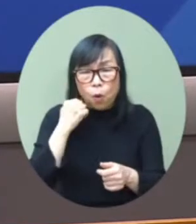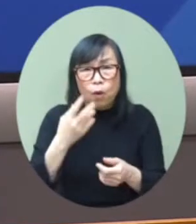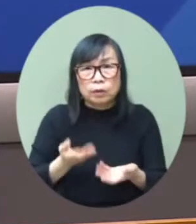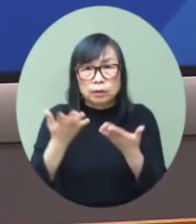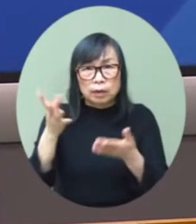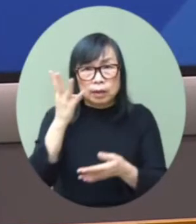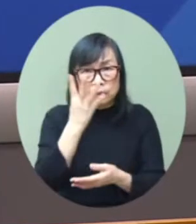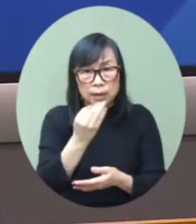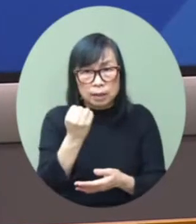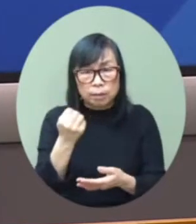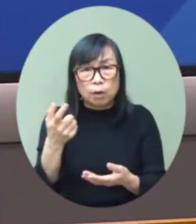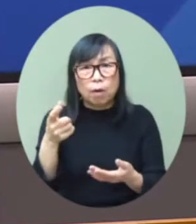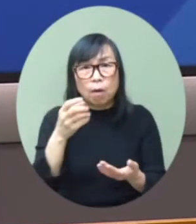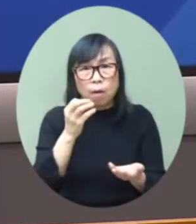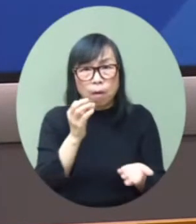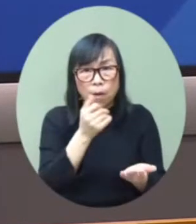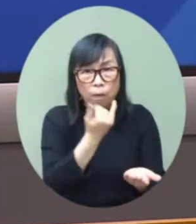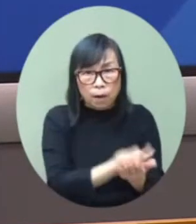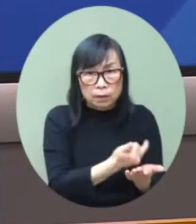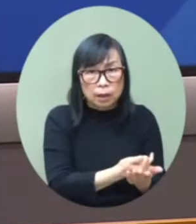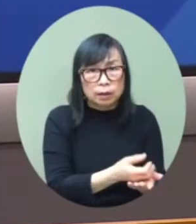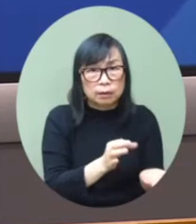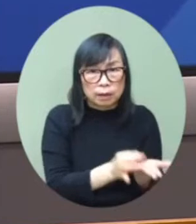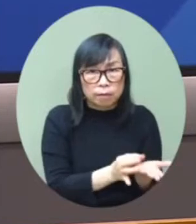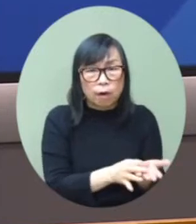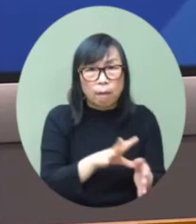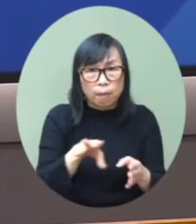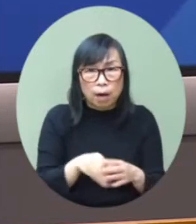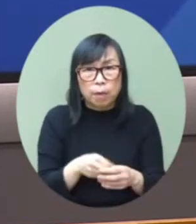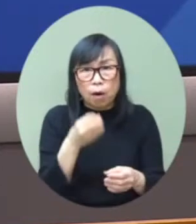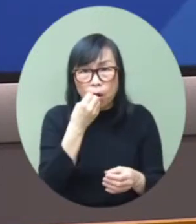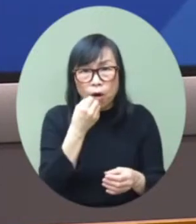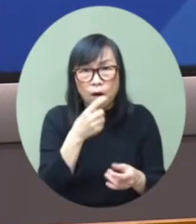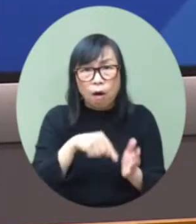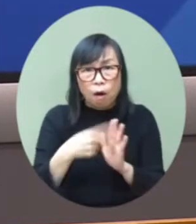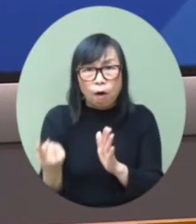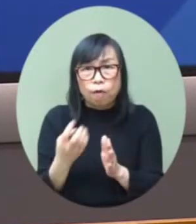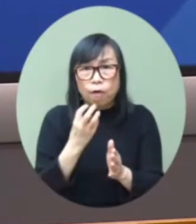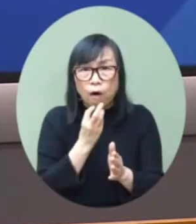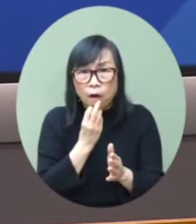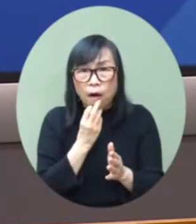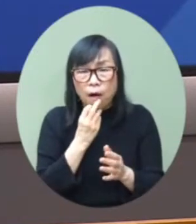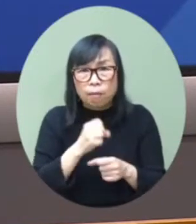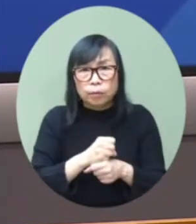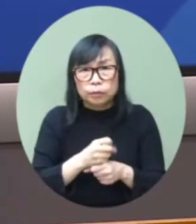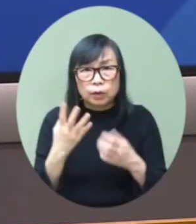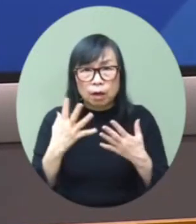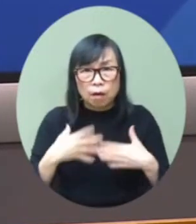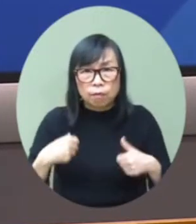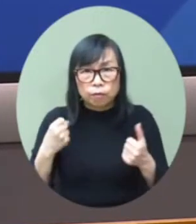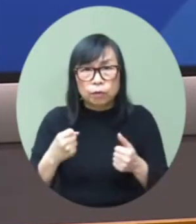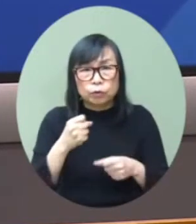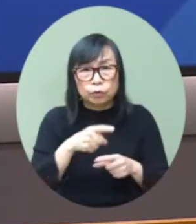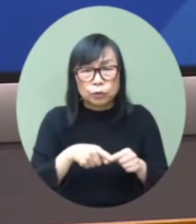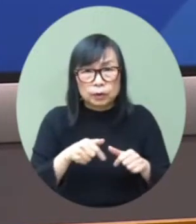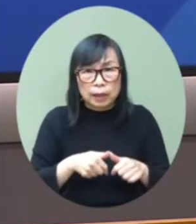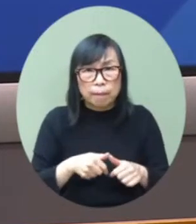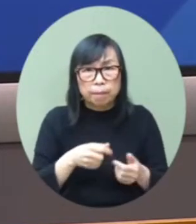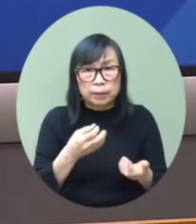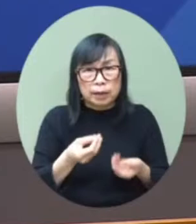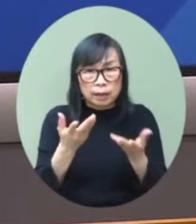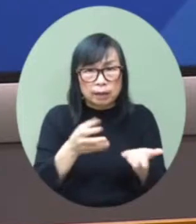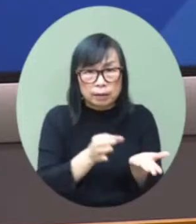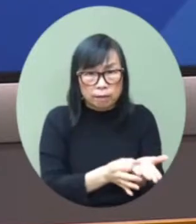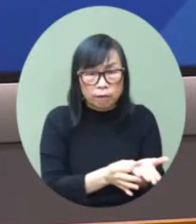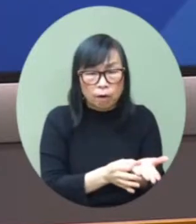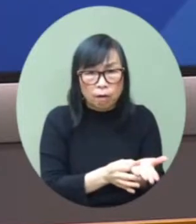two care attention home provided 40 storage spaces, which included Hong Kong Cancer Society